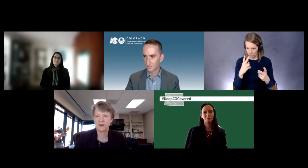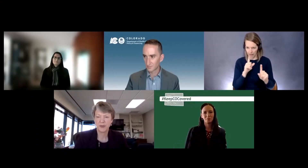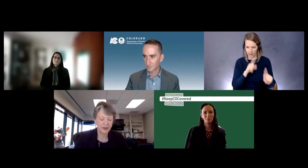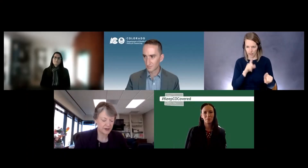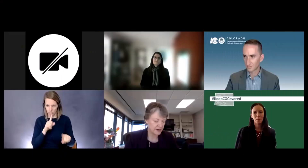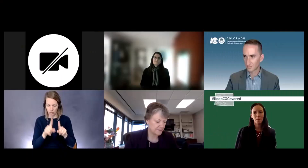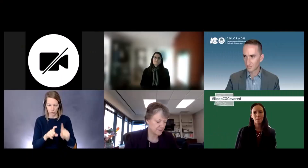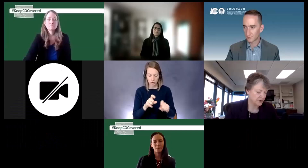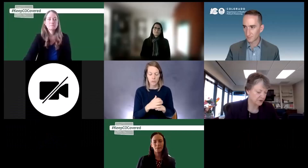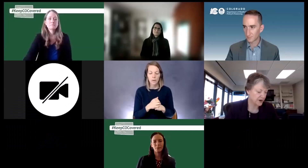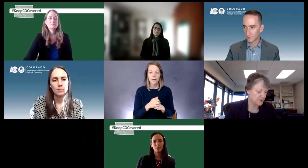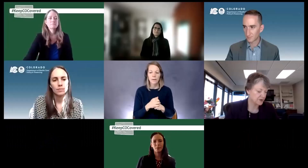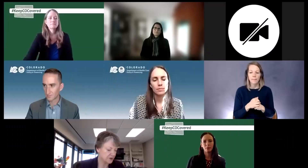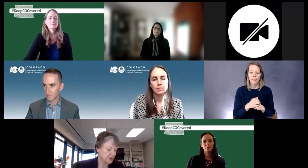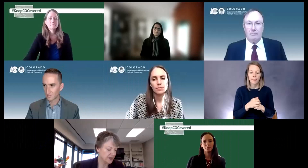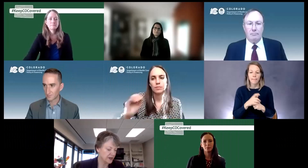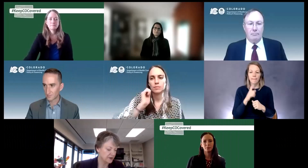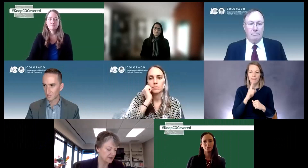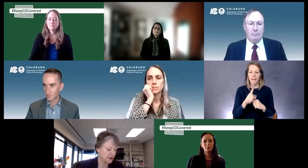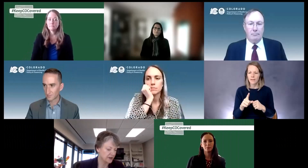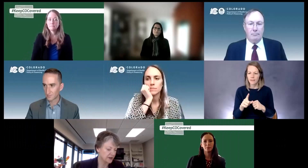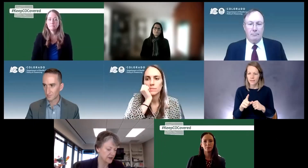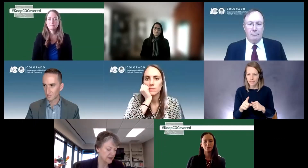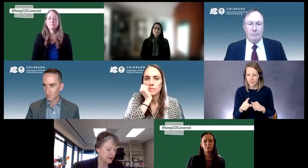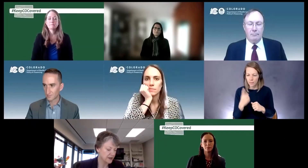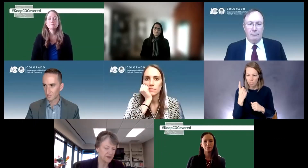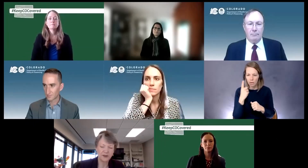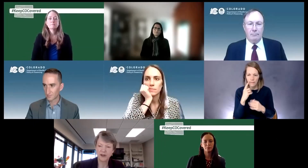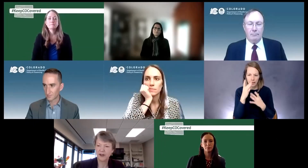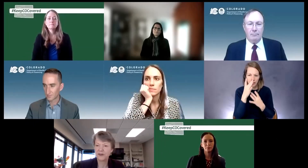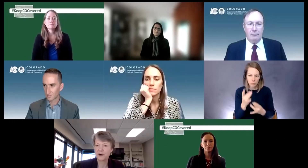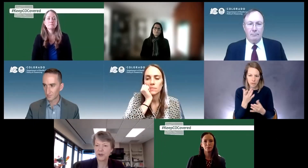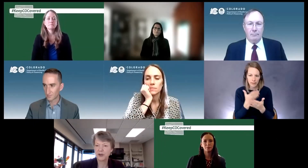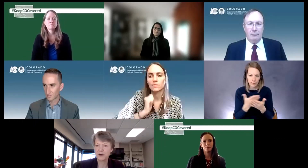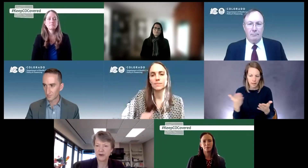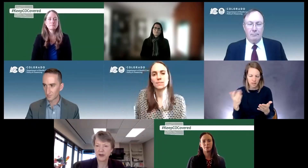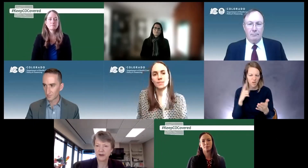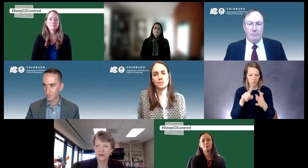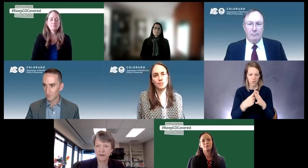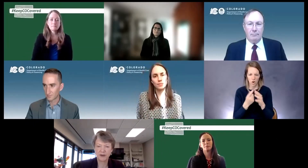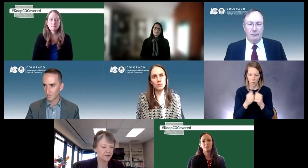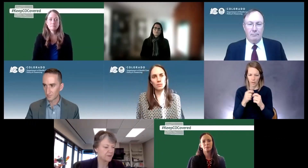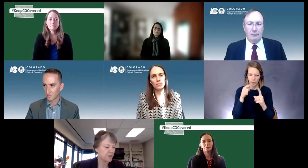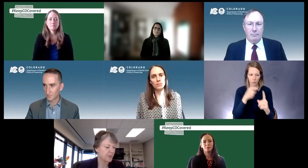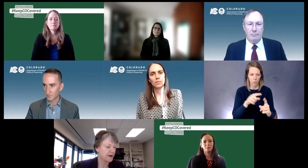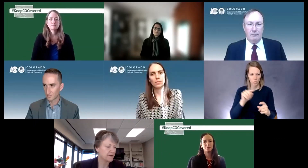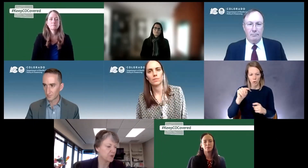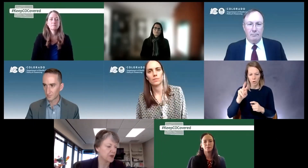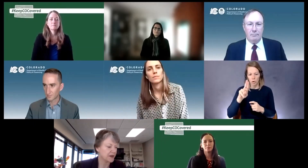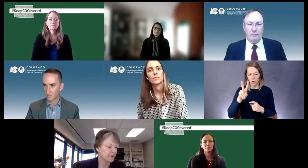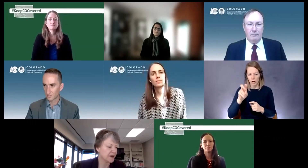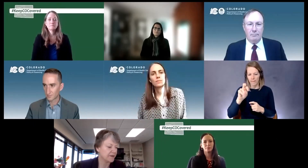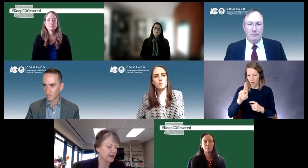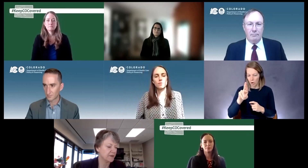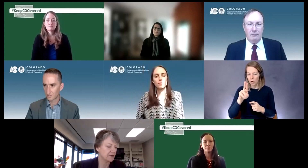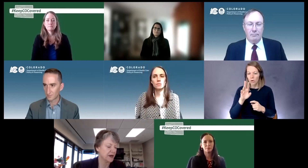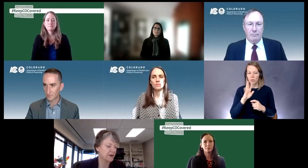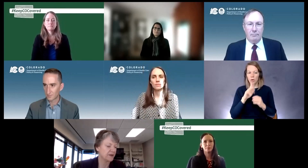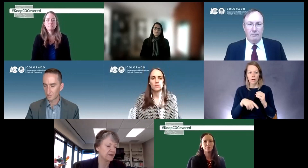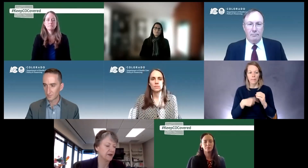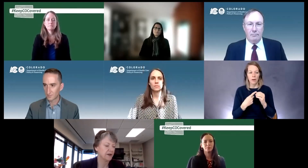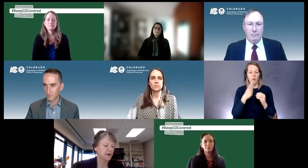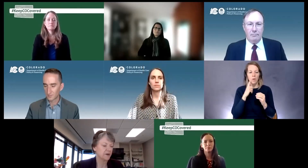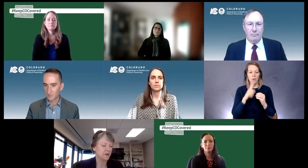questions. But that prescriber tool, one of the interesting things, I'll start with you, Trevor. When we think about